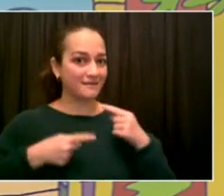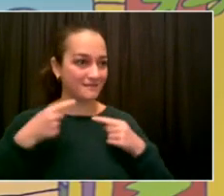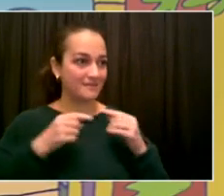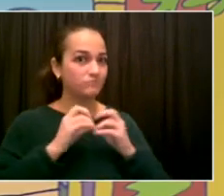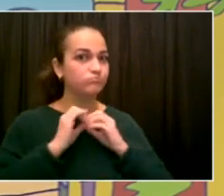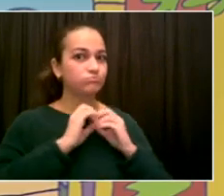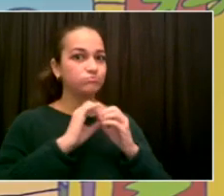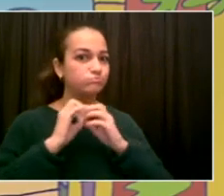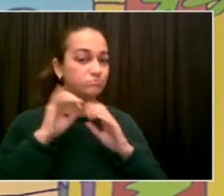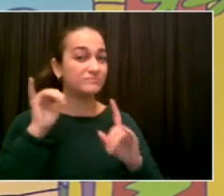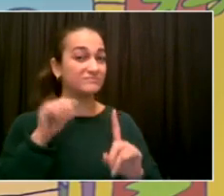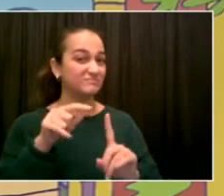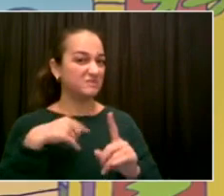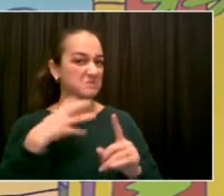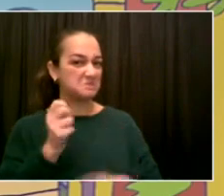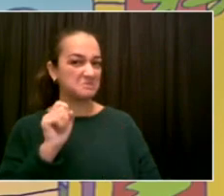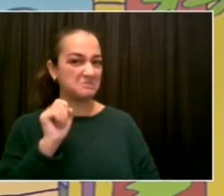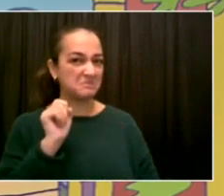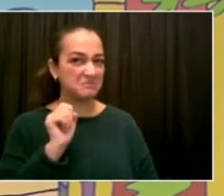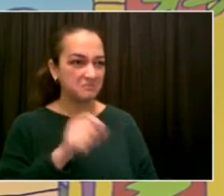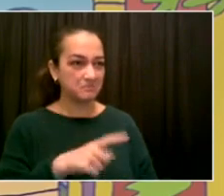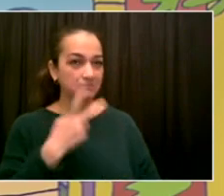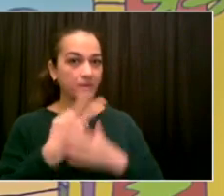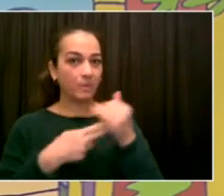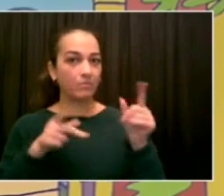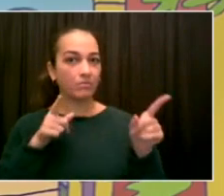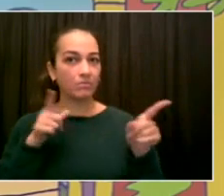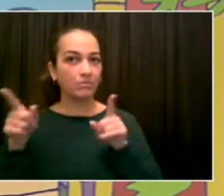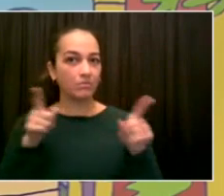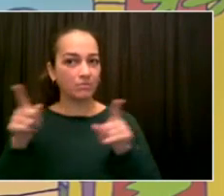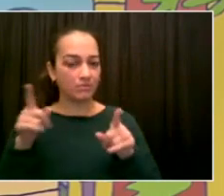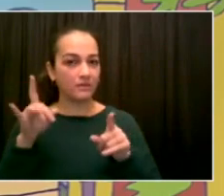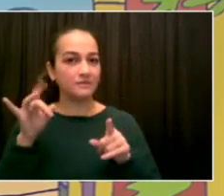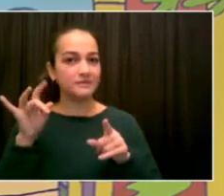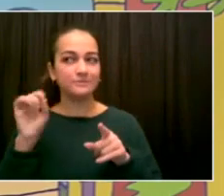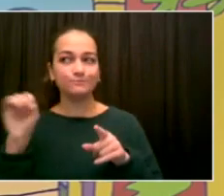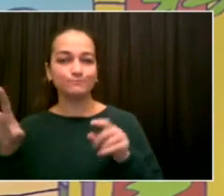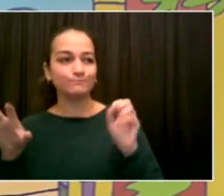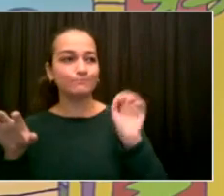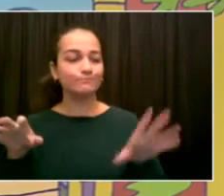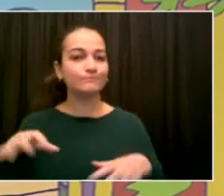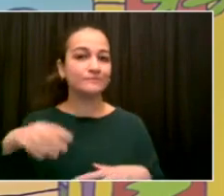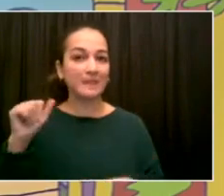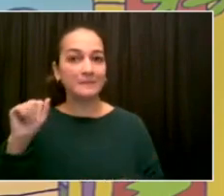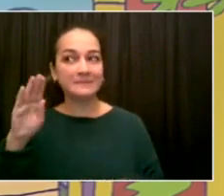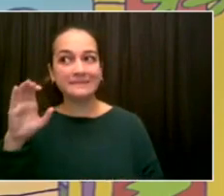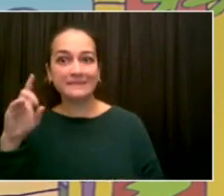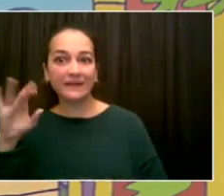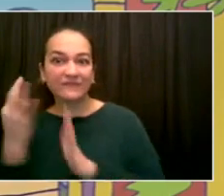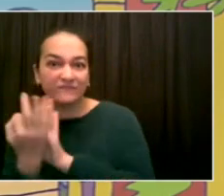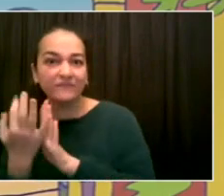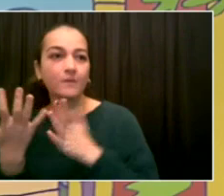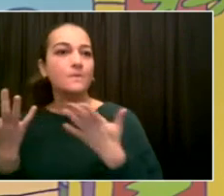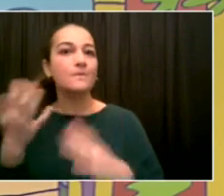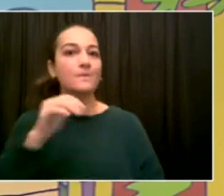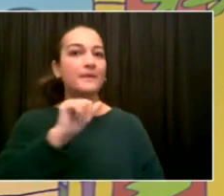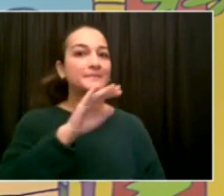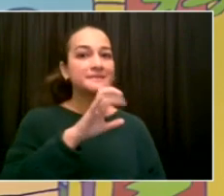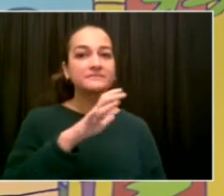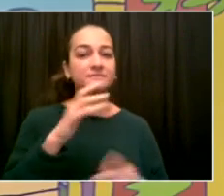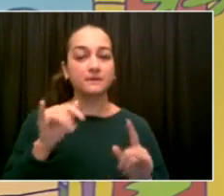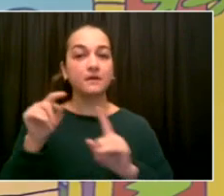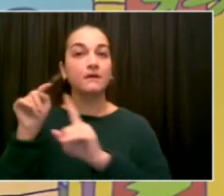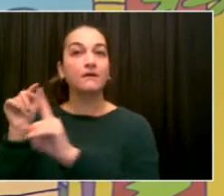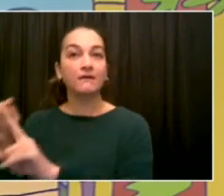Eric gave you higher than I thought he might. He gave you a B+. Your thoughts? Well, I appreciate that because I've been working